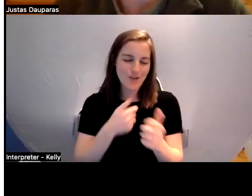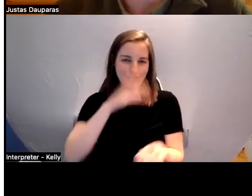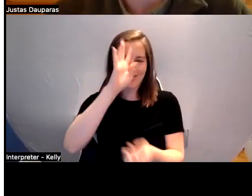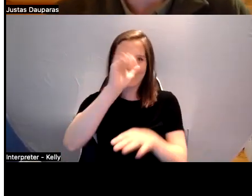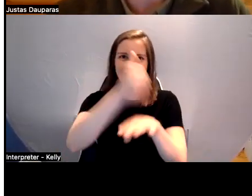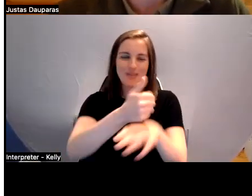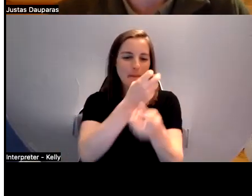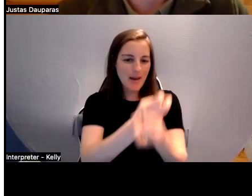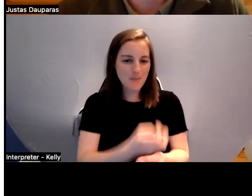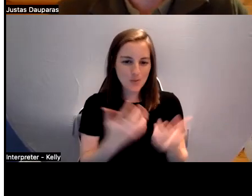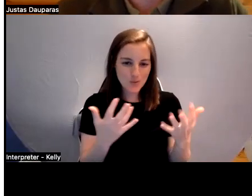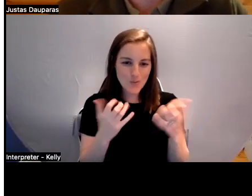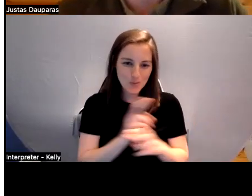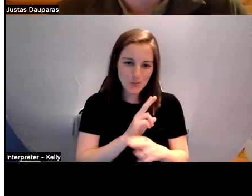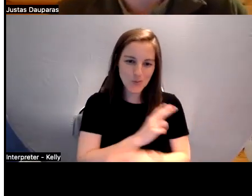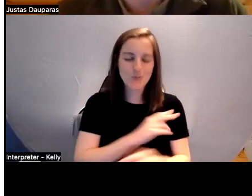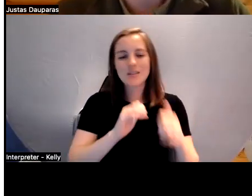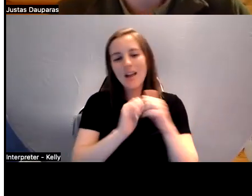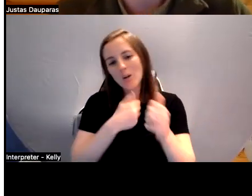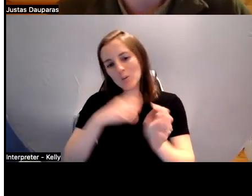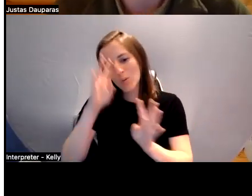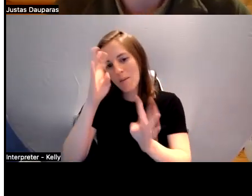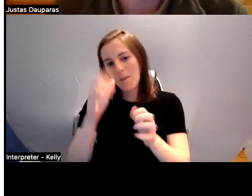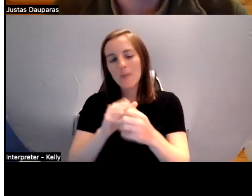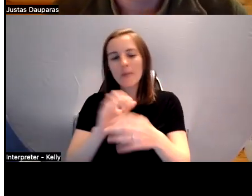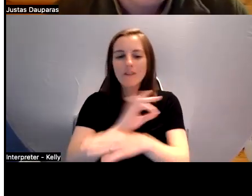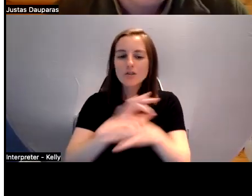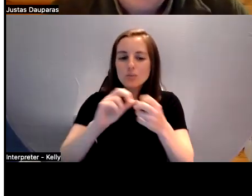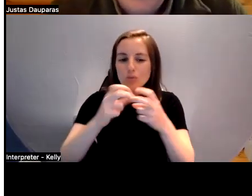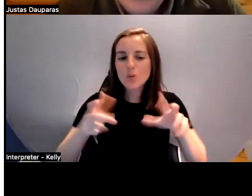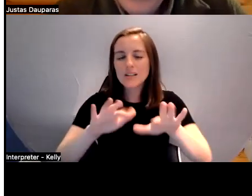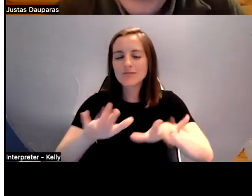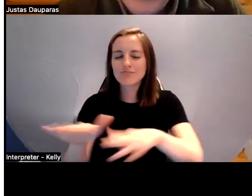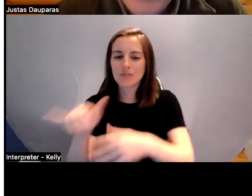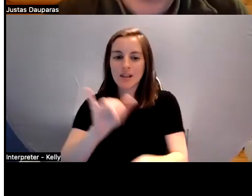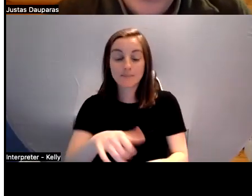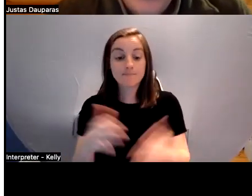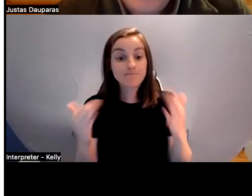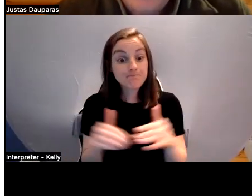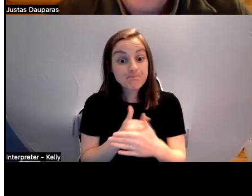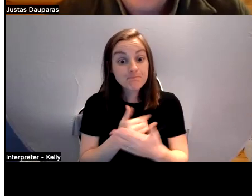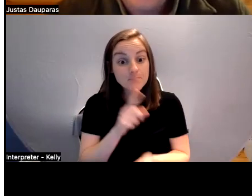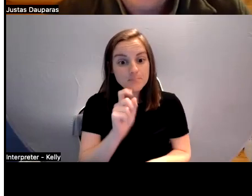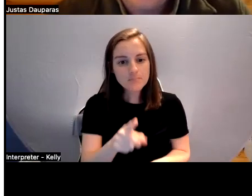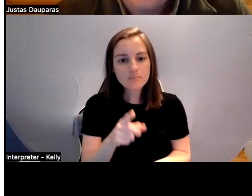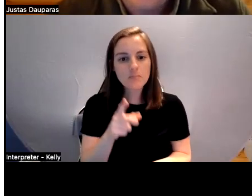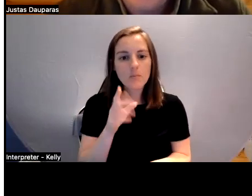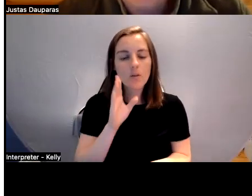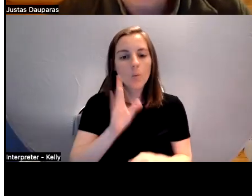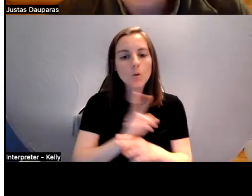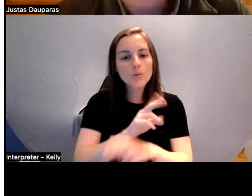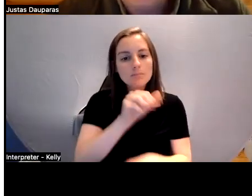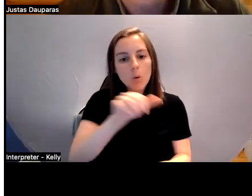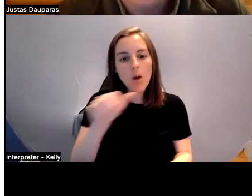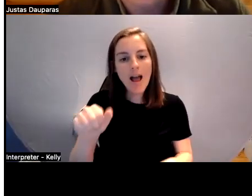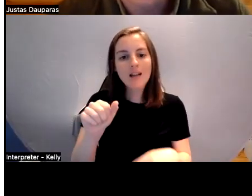that you want to have? How do you come up with functional proteins and so on? Another question is, what would using amino